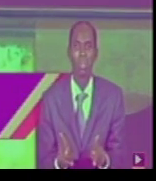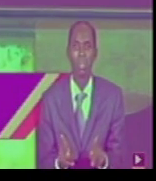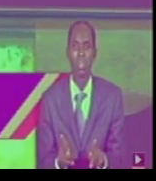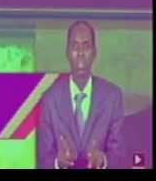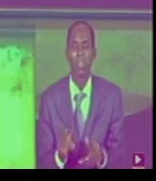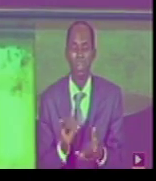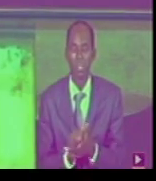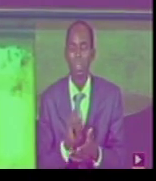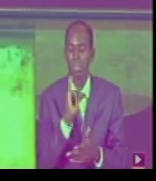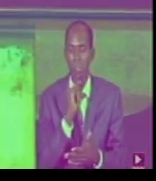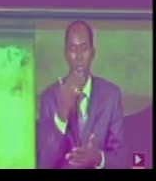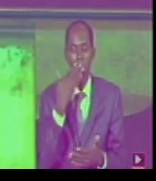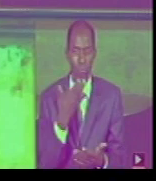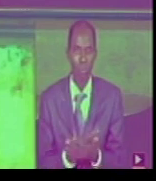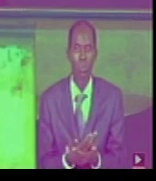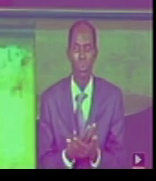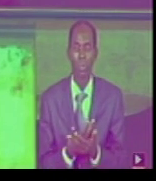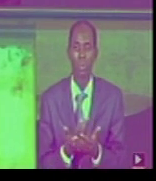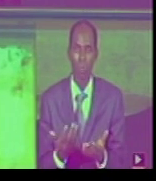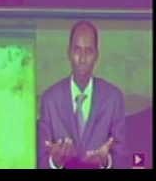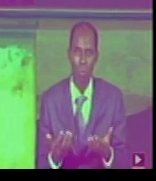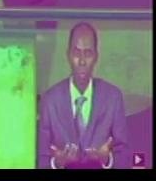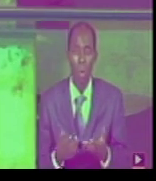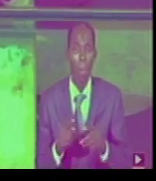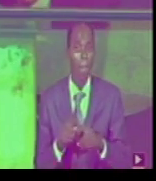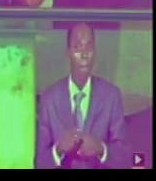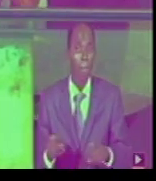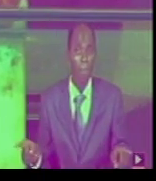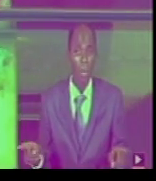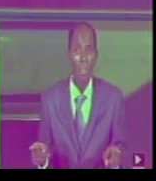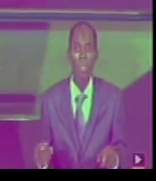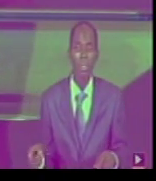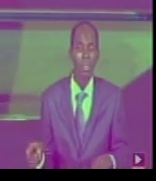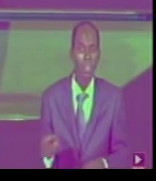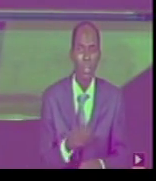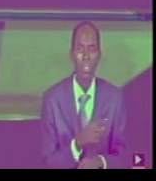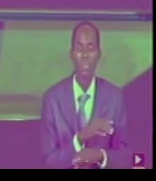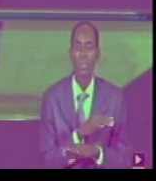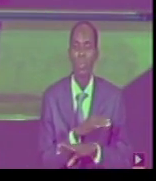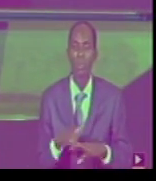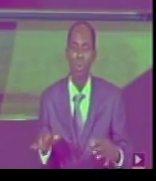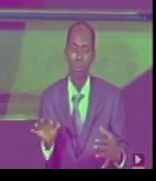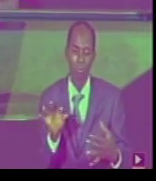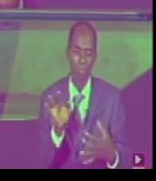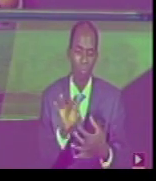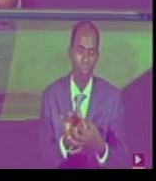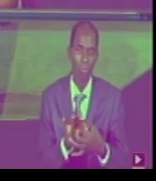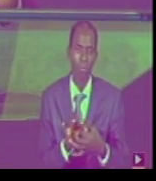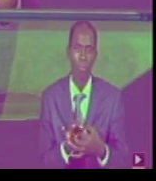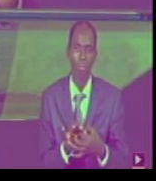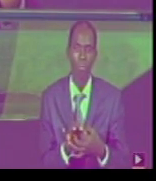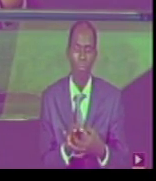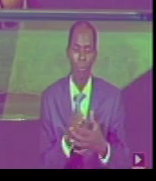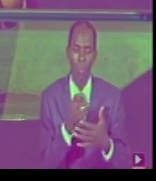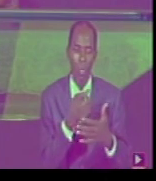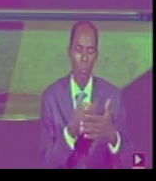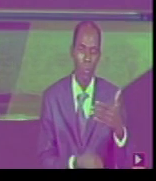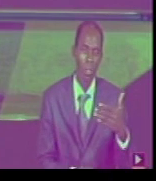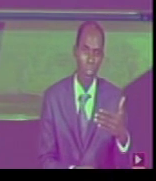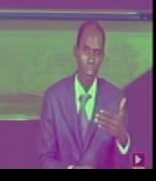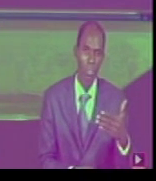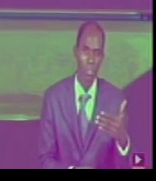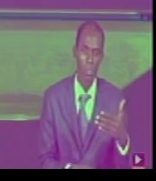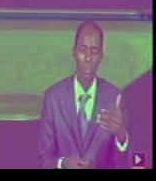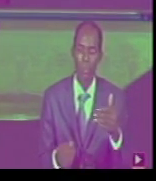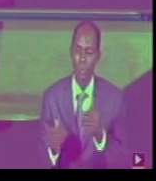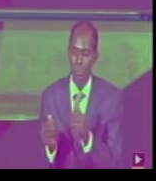good desire. But they don't connect price